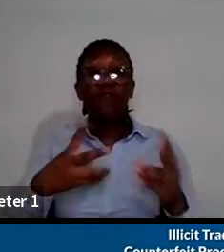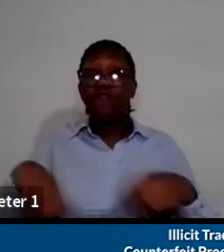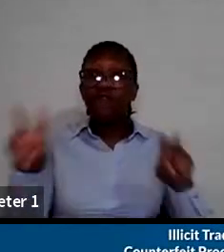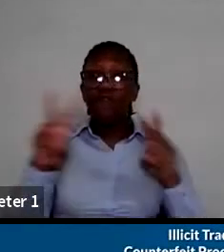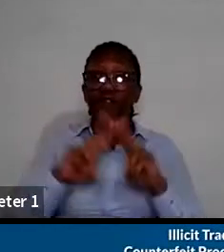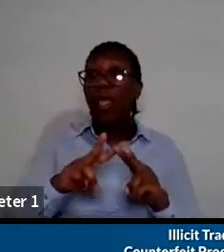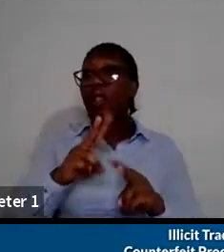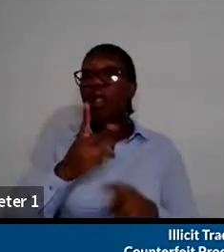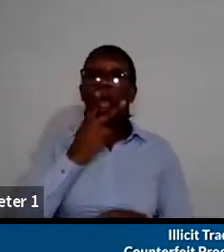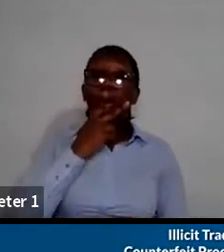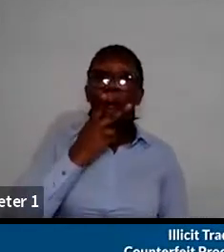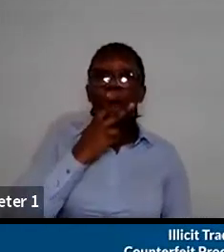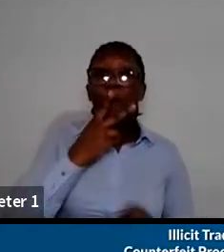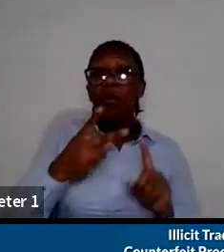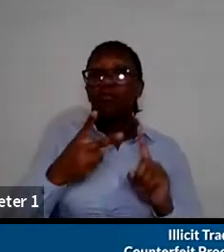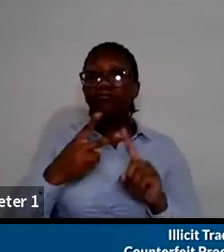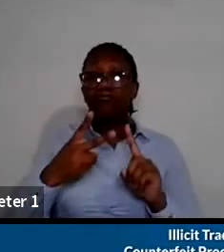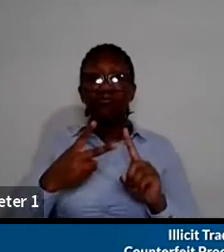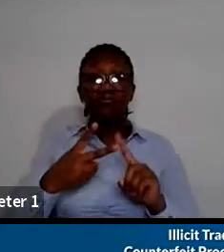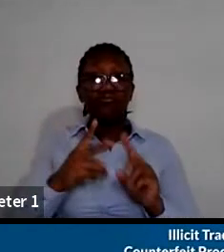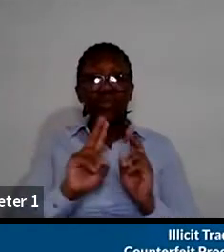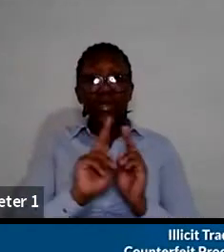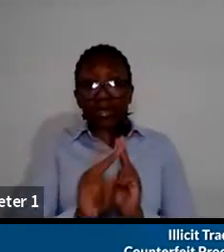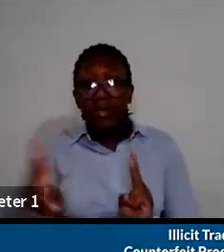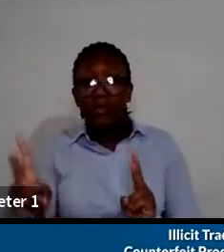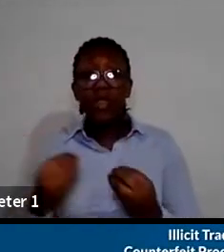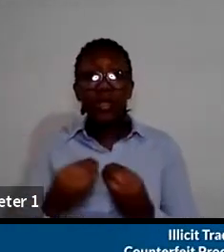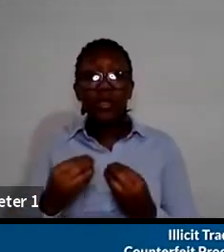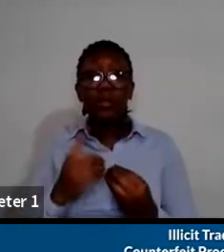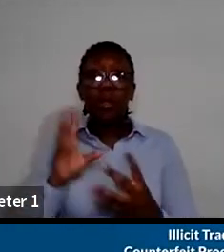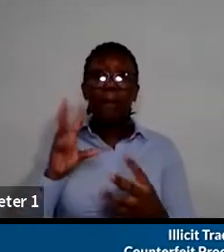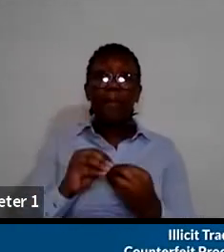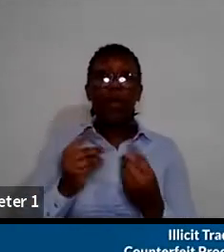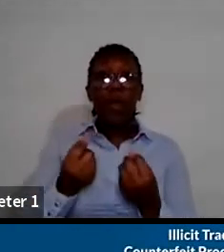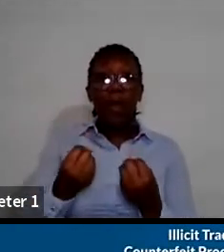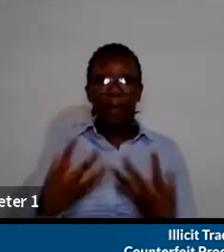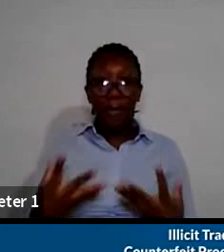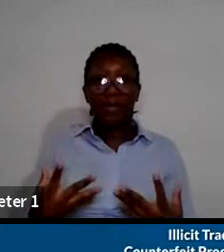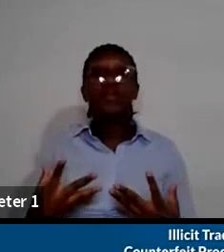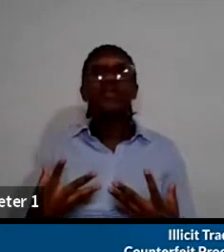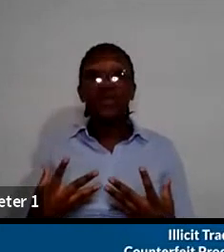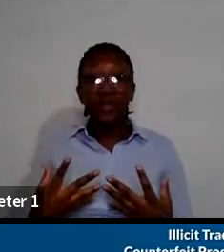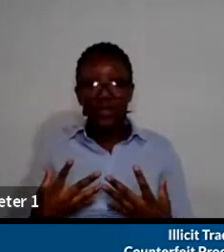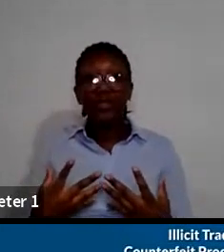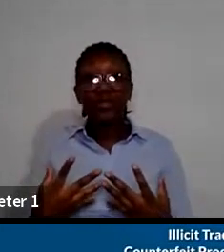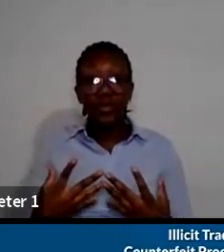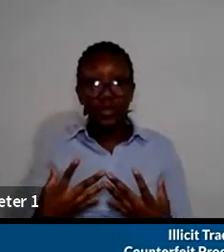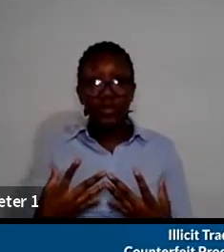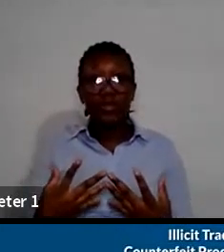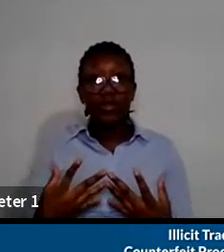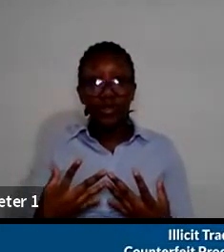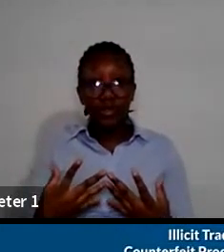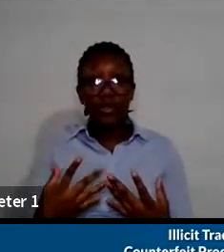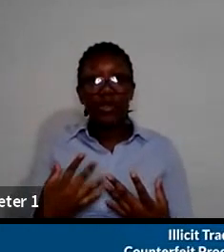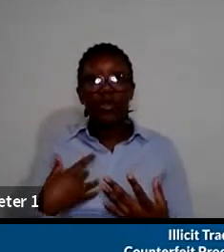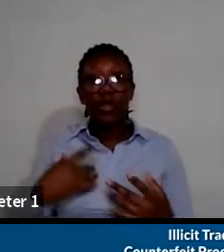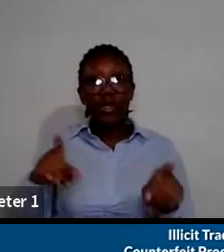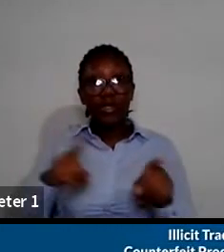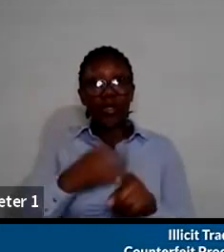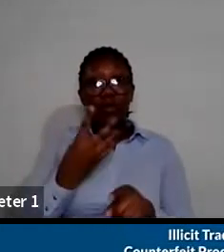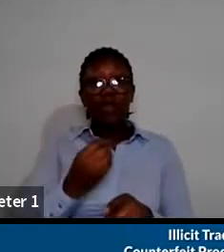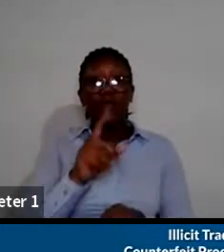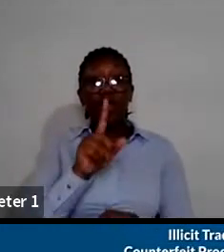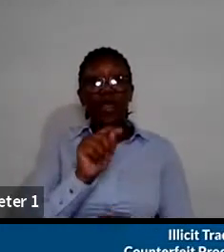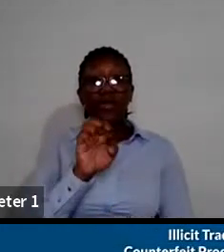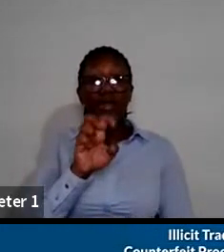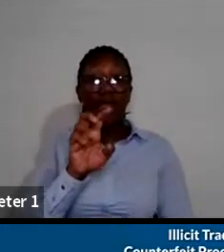and textiles, and the tax loss that is related to such to those different textiles for the year